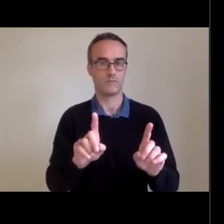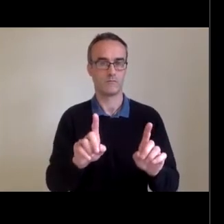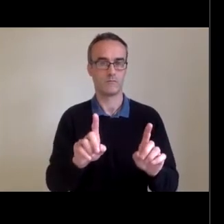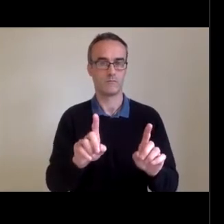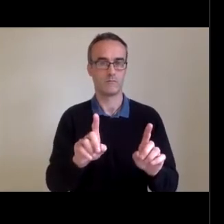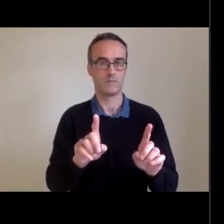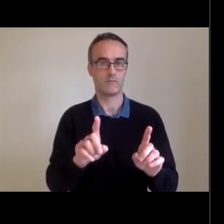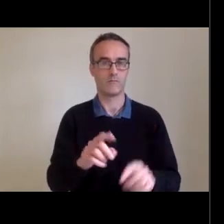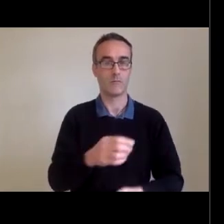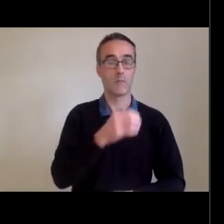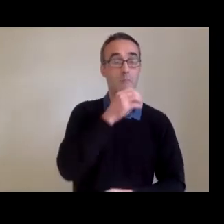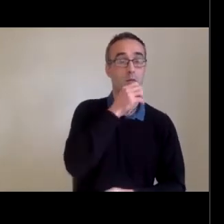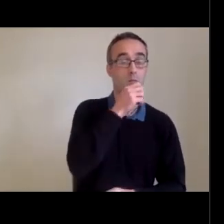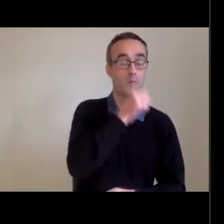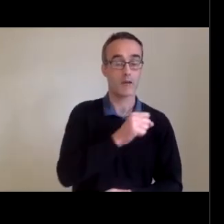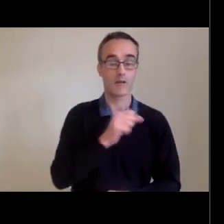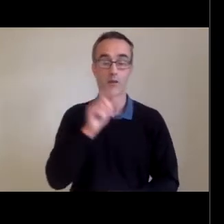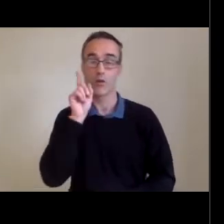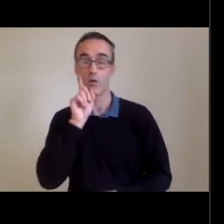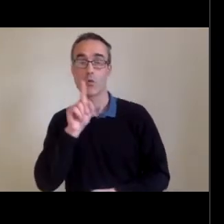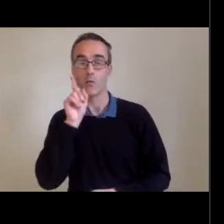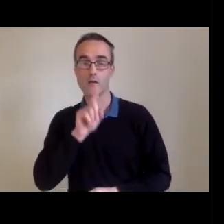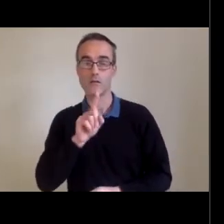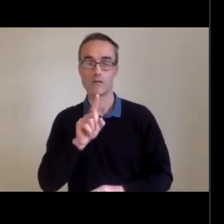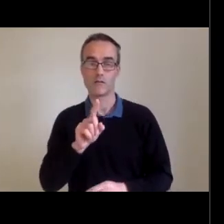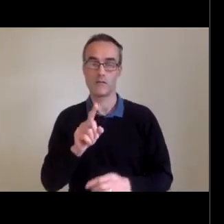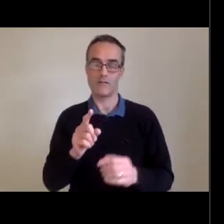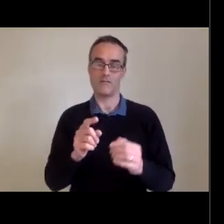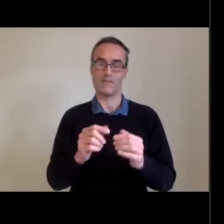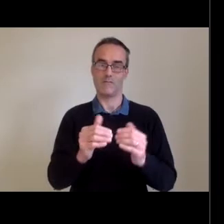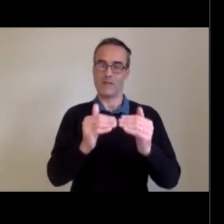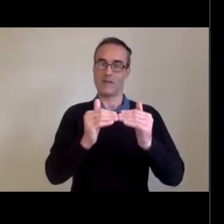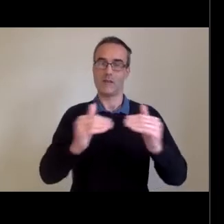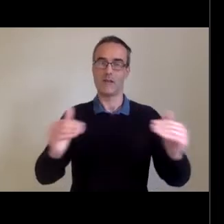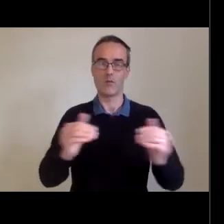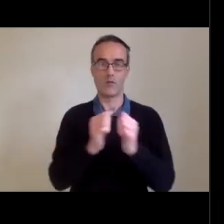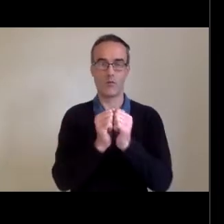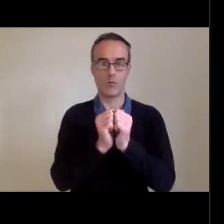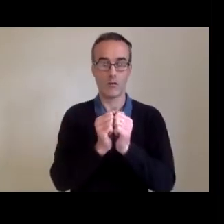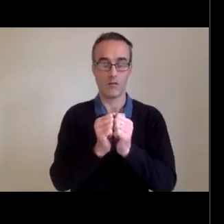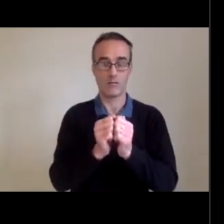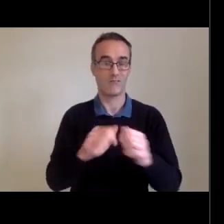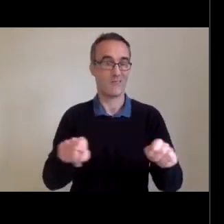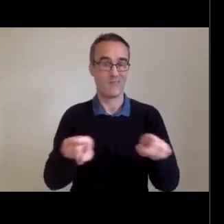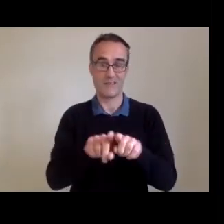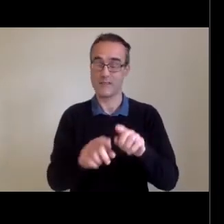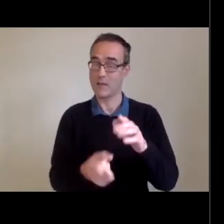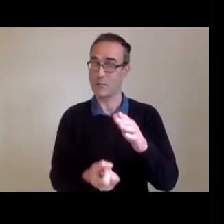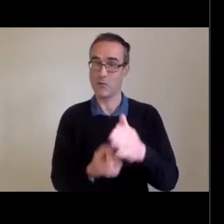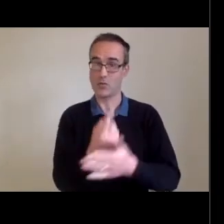all women, men and women, have equal opportunities. And